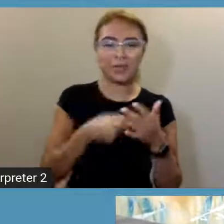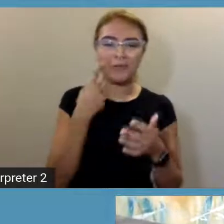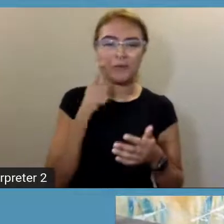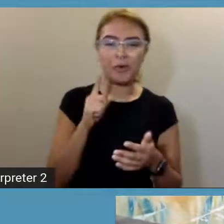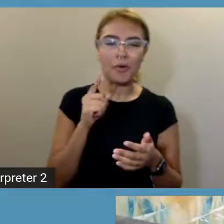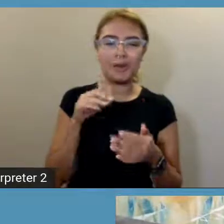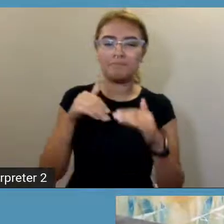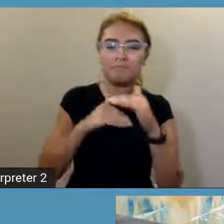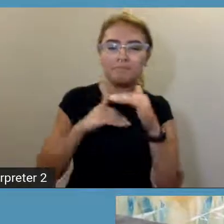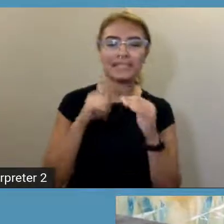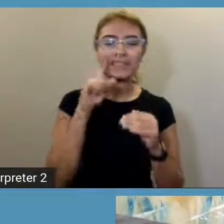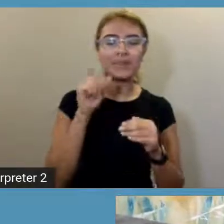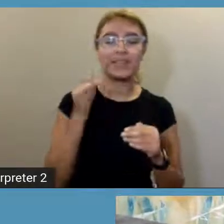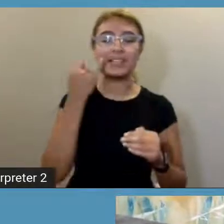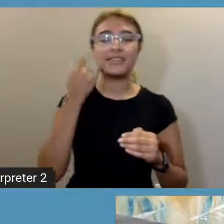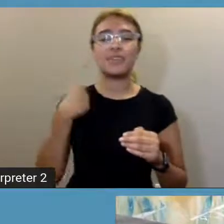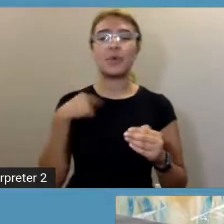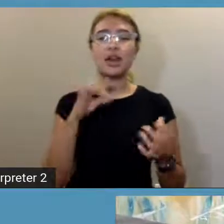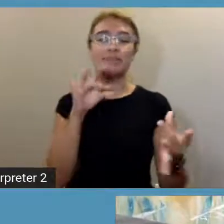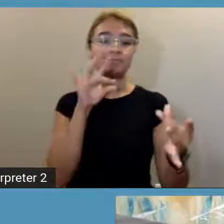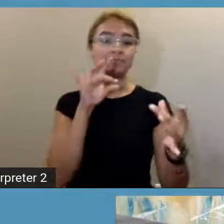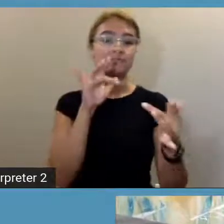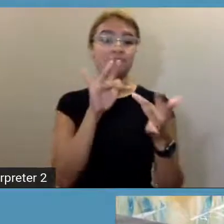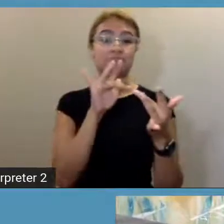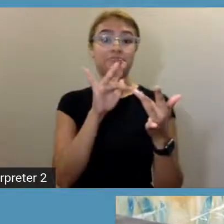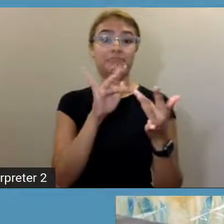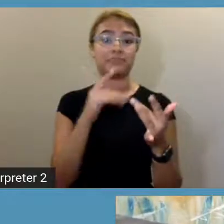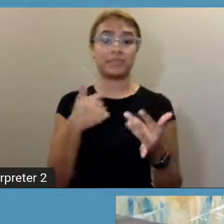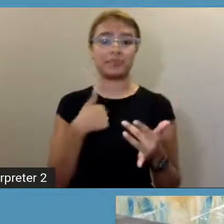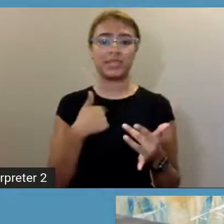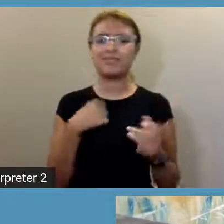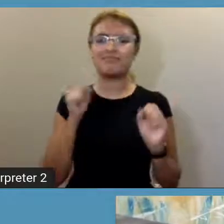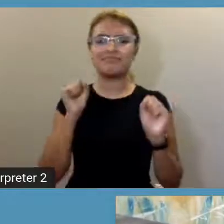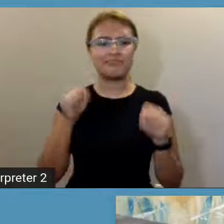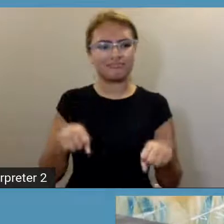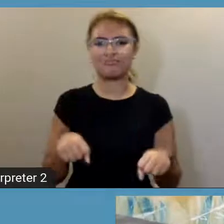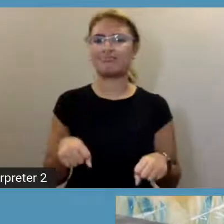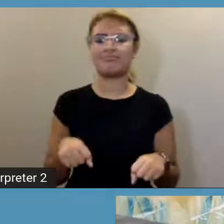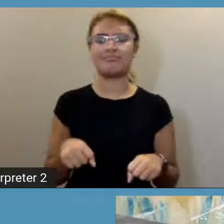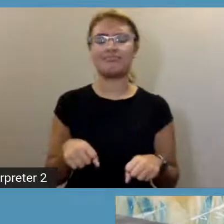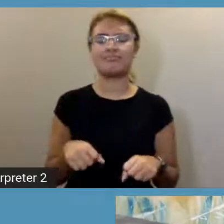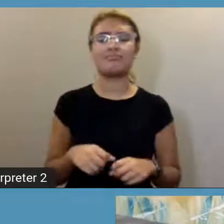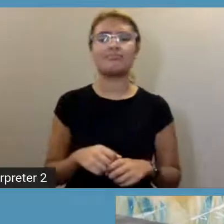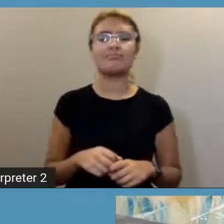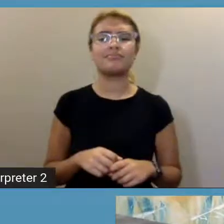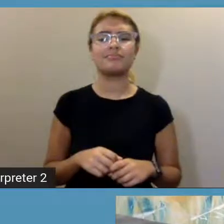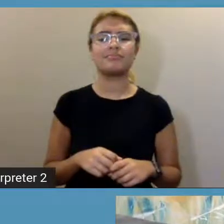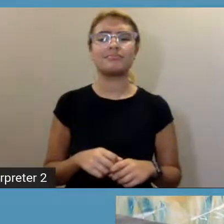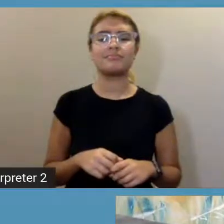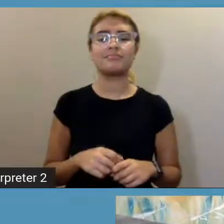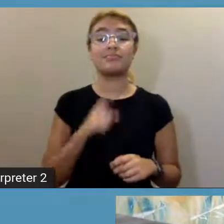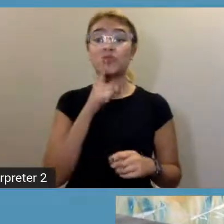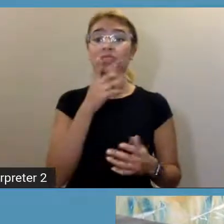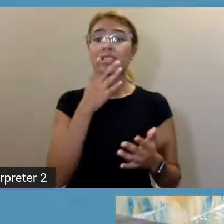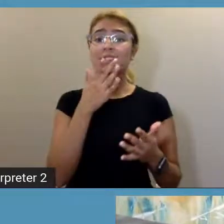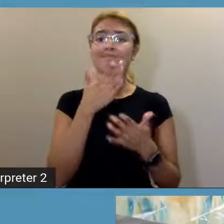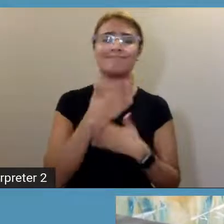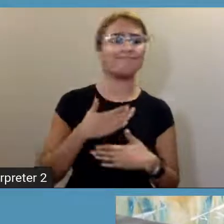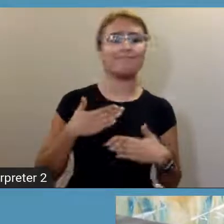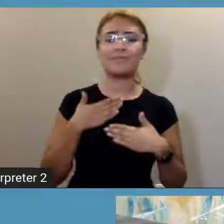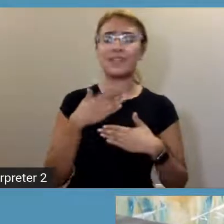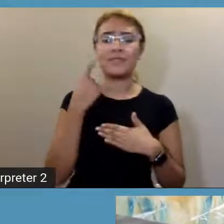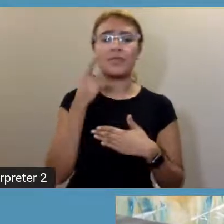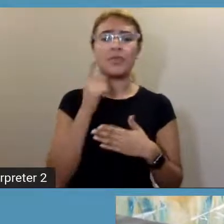Like if you want to get in touch and discuss some of this or some recommendations, obviously I can do it. I'm really grateful for what you're doing. I think it's